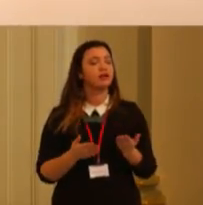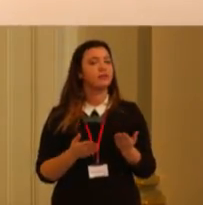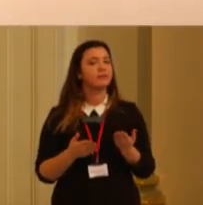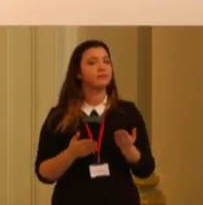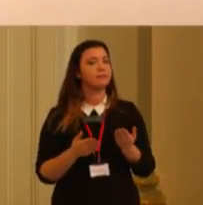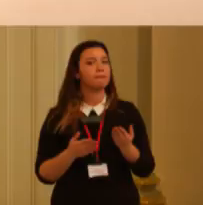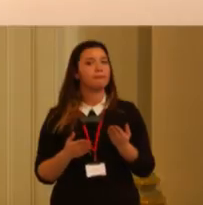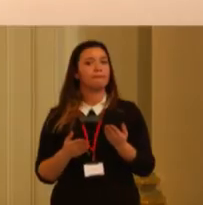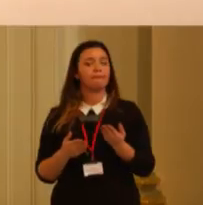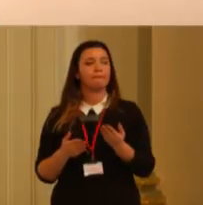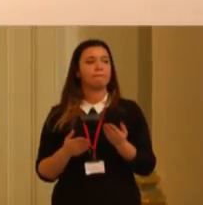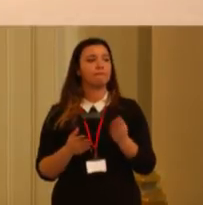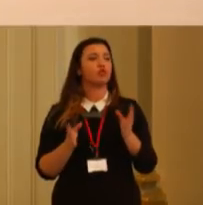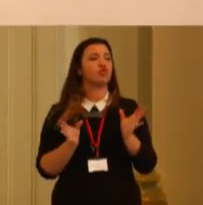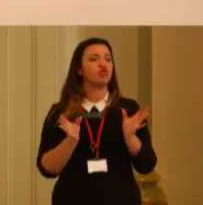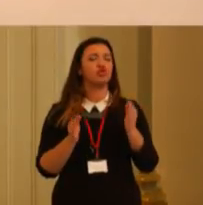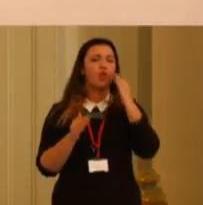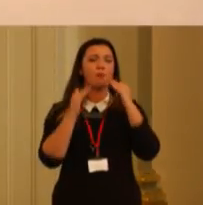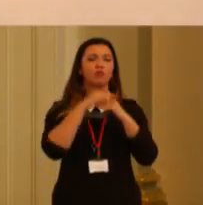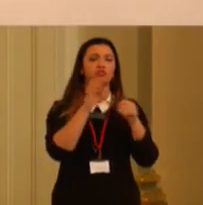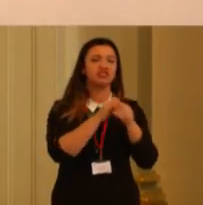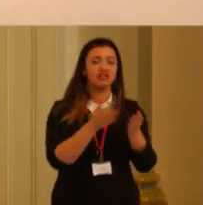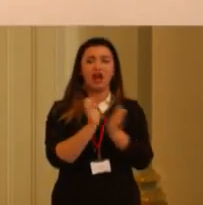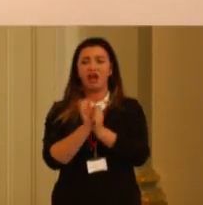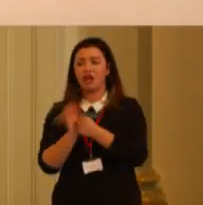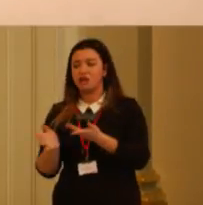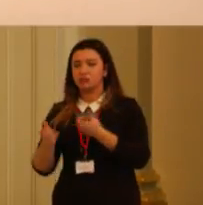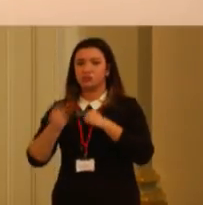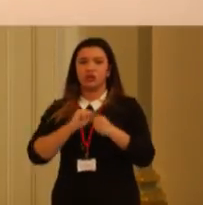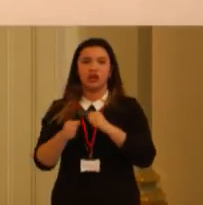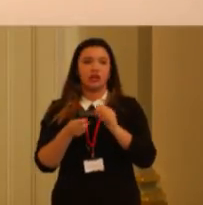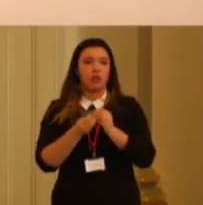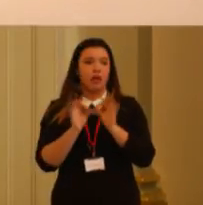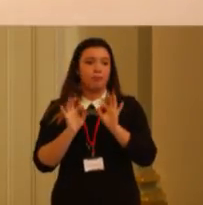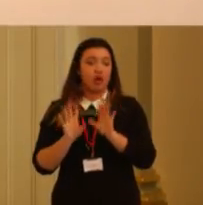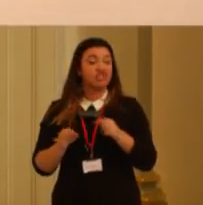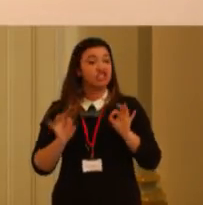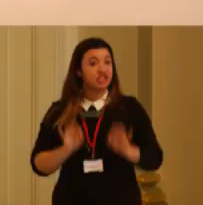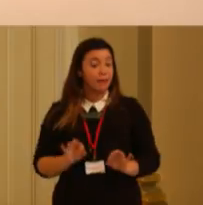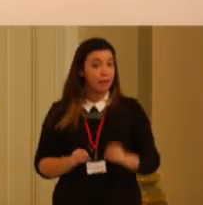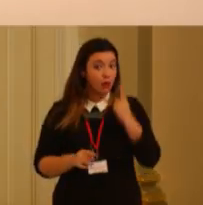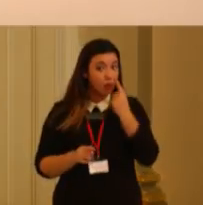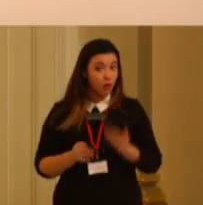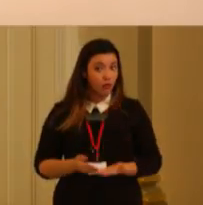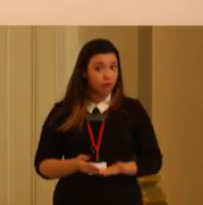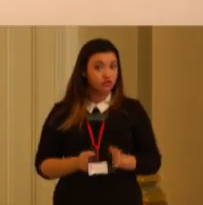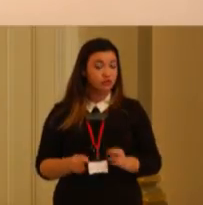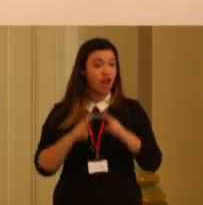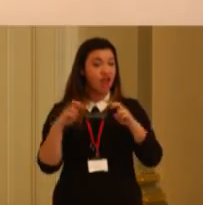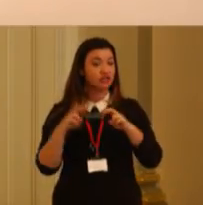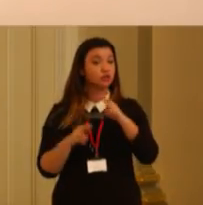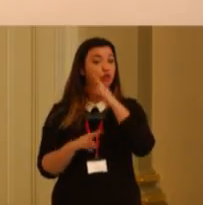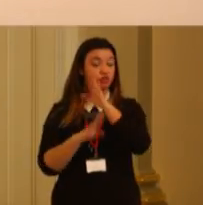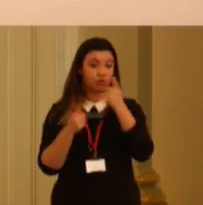the conditions of those times. Unfortunately, this has always caused contradiction and this has always caused problems.